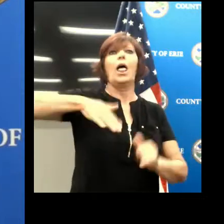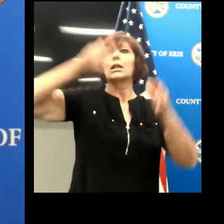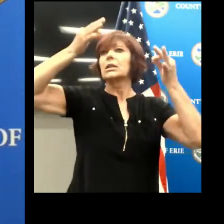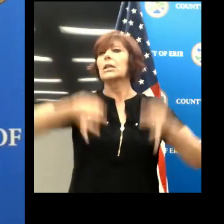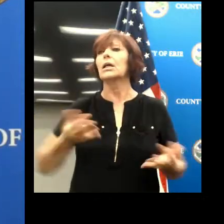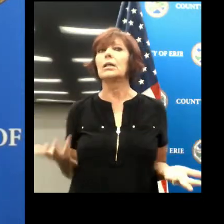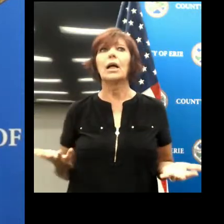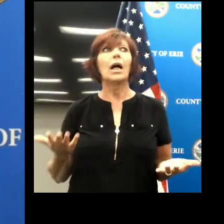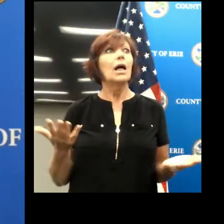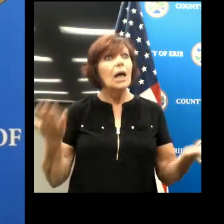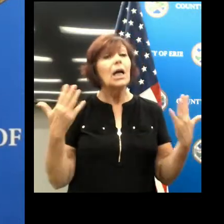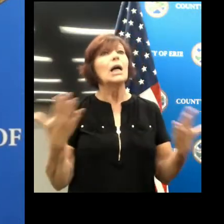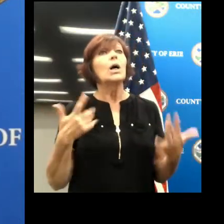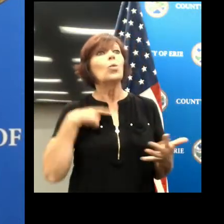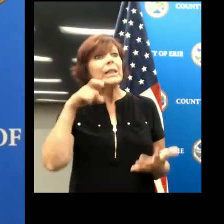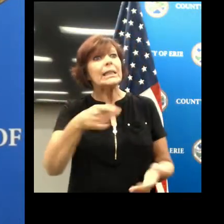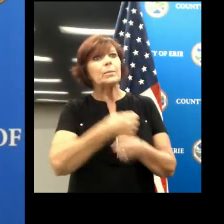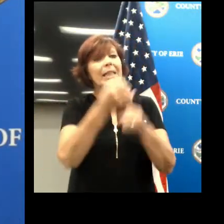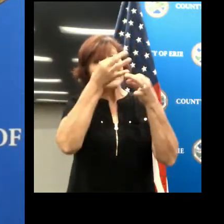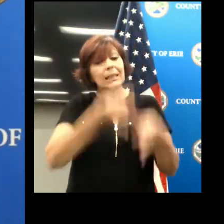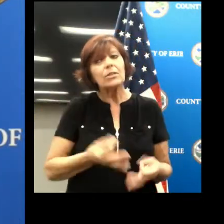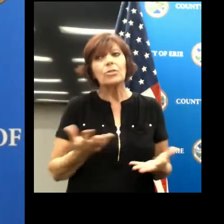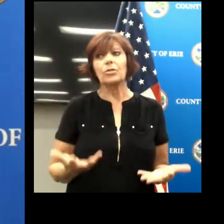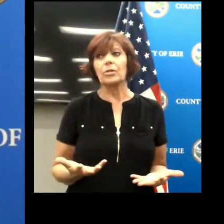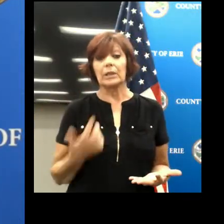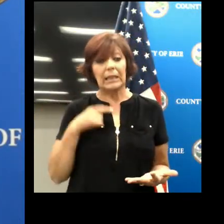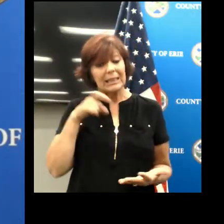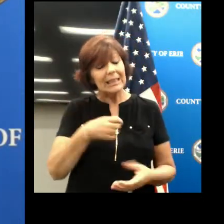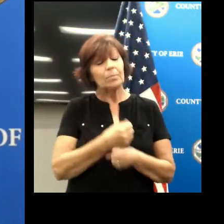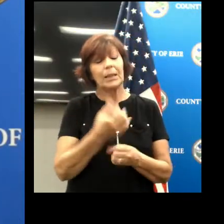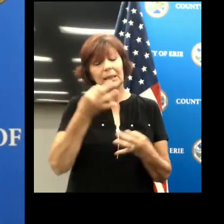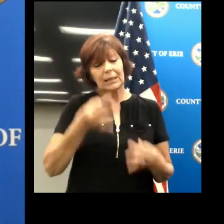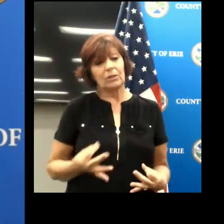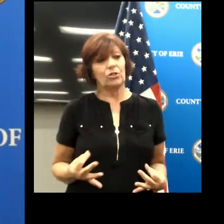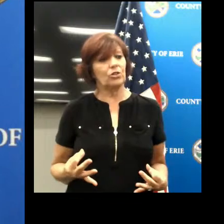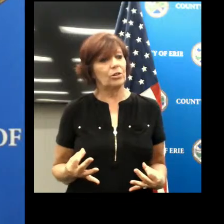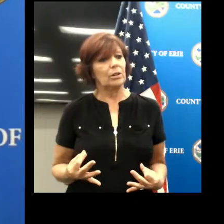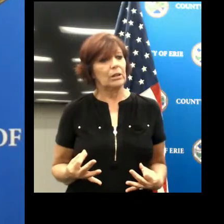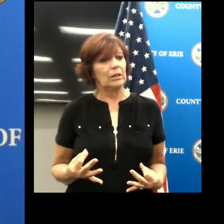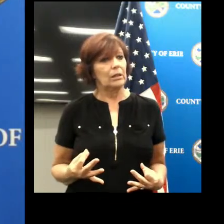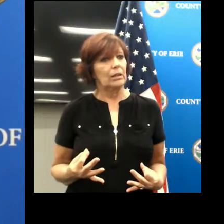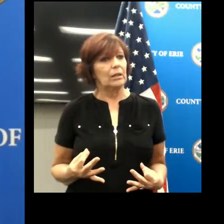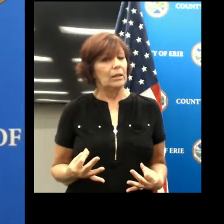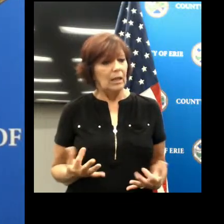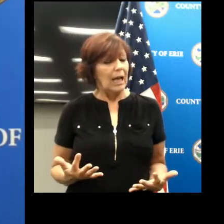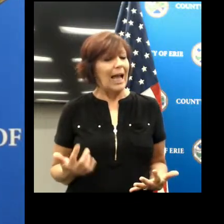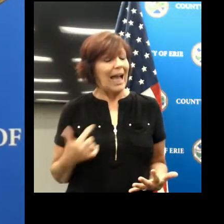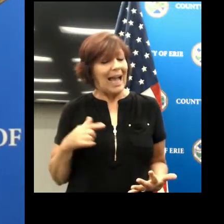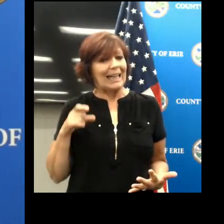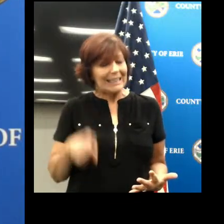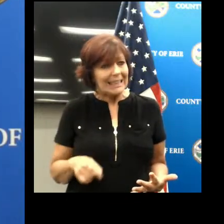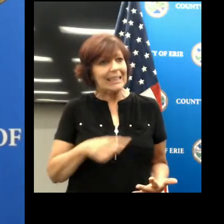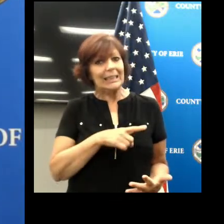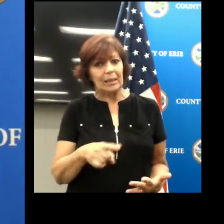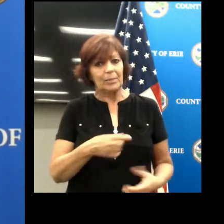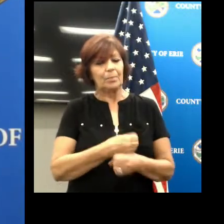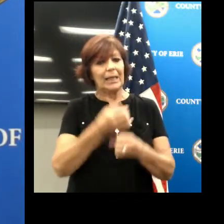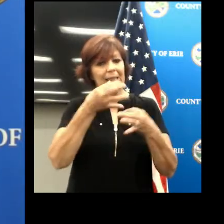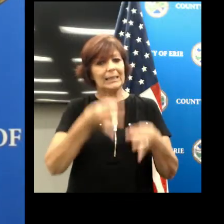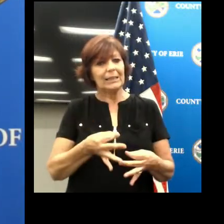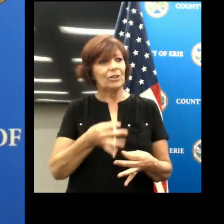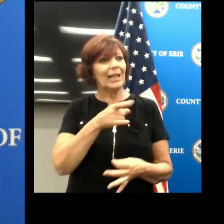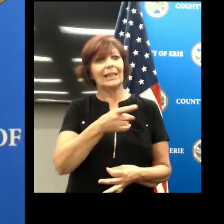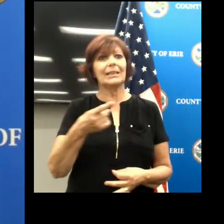And we need them to make a decision. I need them to make a decision as a community leader. I need them to make a decision as the